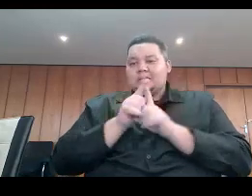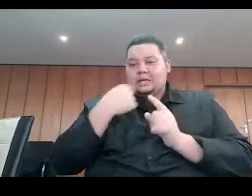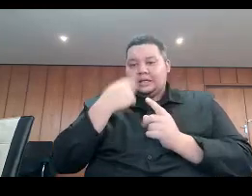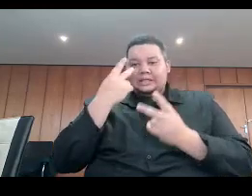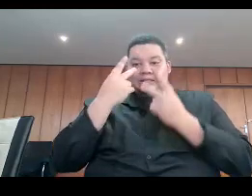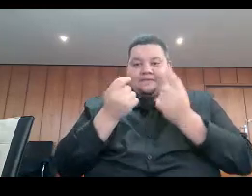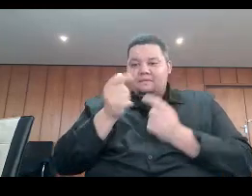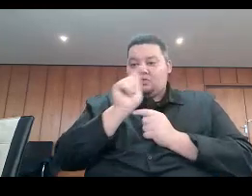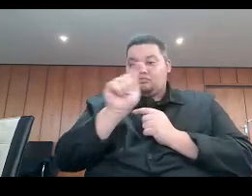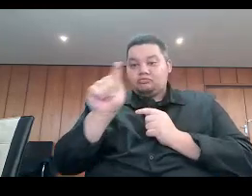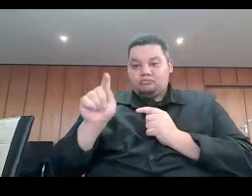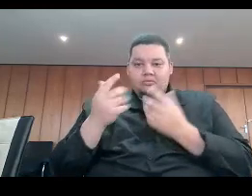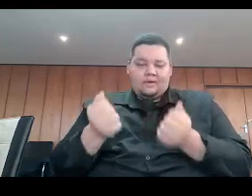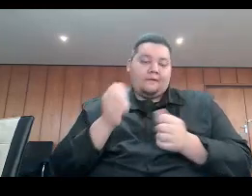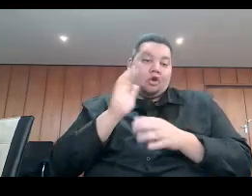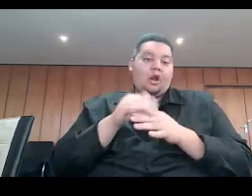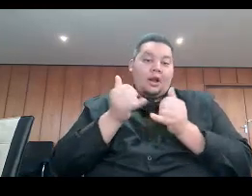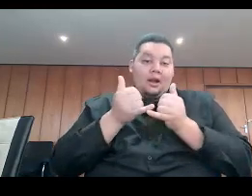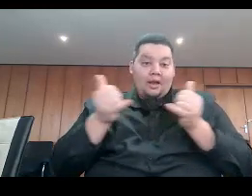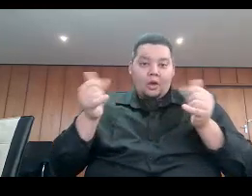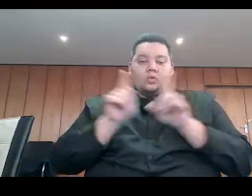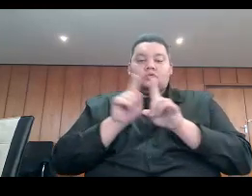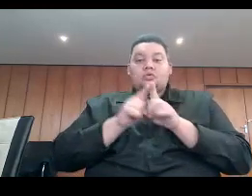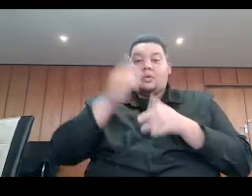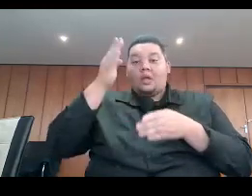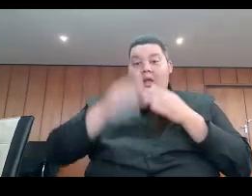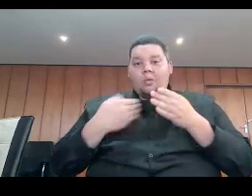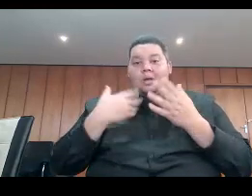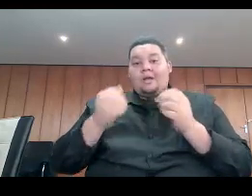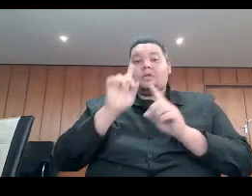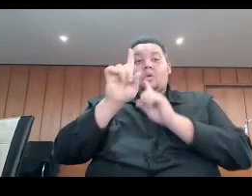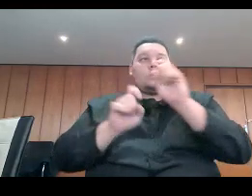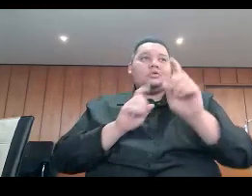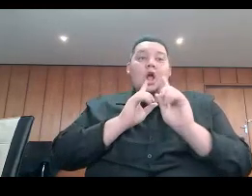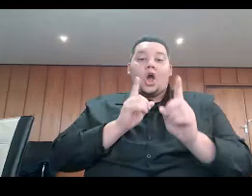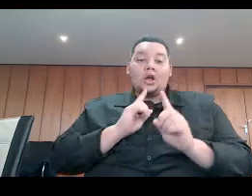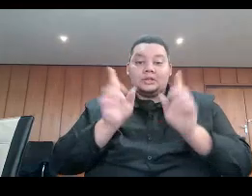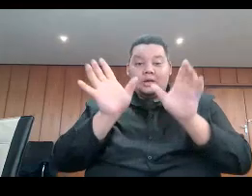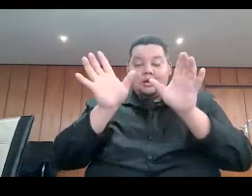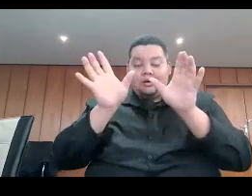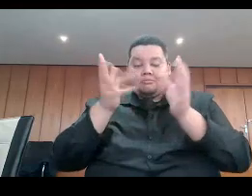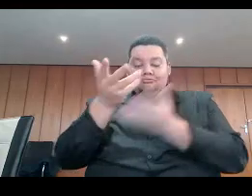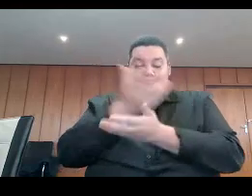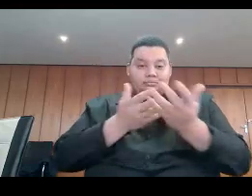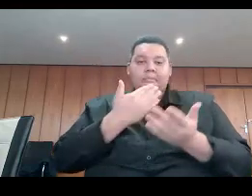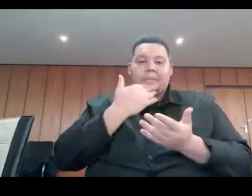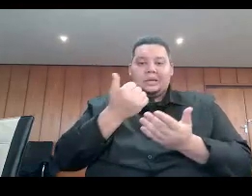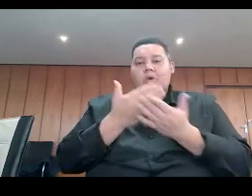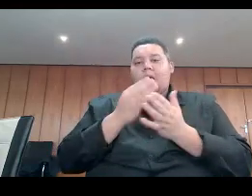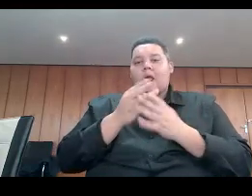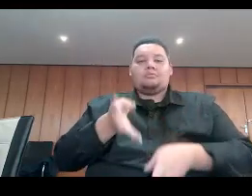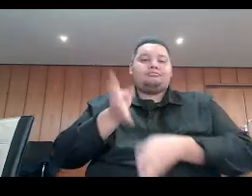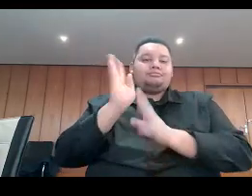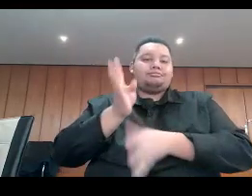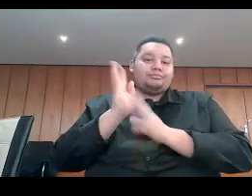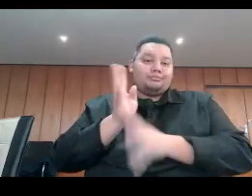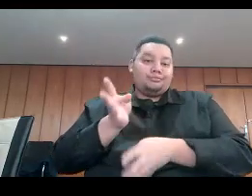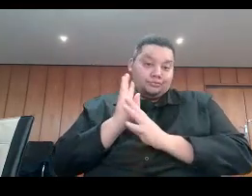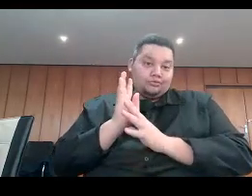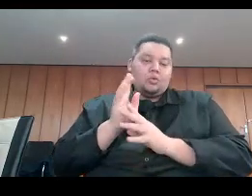you. At the end, where we have a question and answer session, please, you can put it in the chat or you can